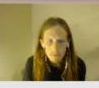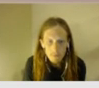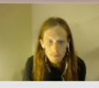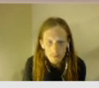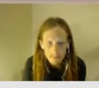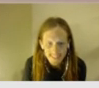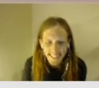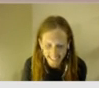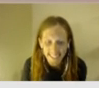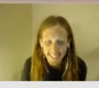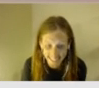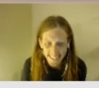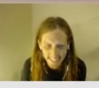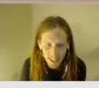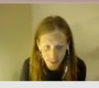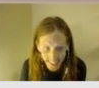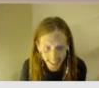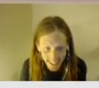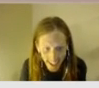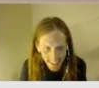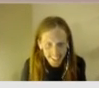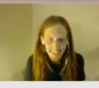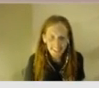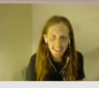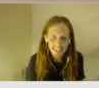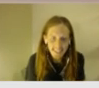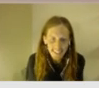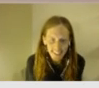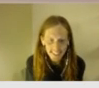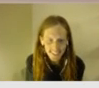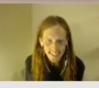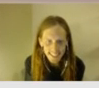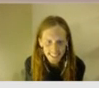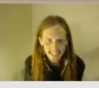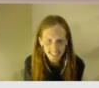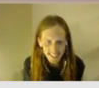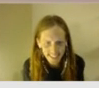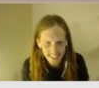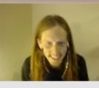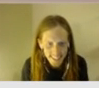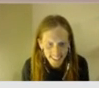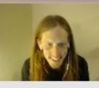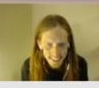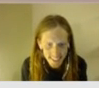get away with more because you're a tourist, you know? You feel like you can, yeah. Yeah, you don't have to live with the consequences